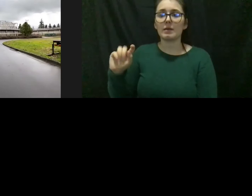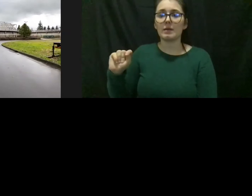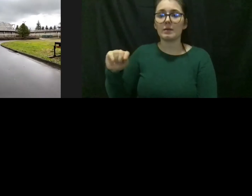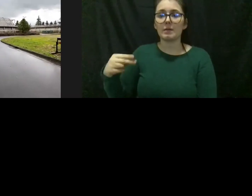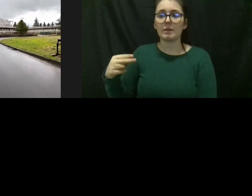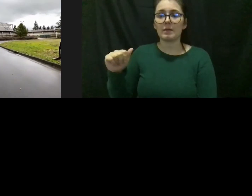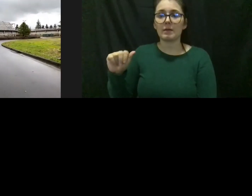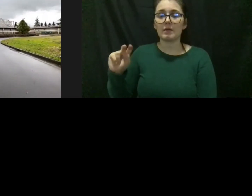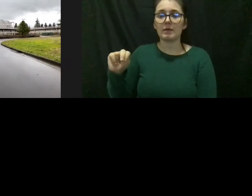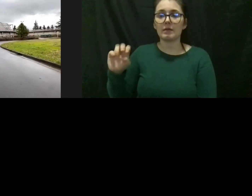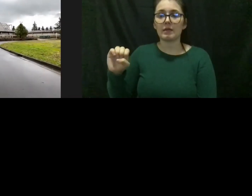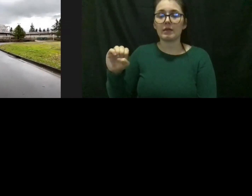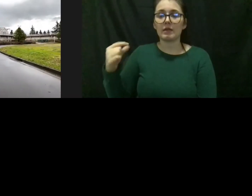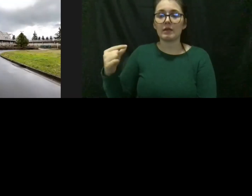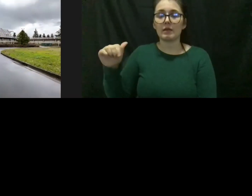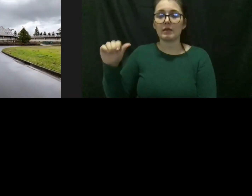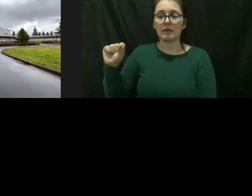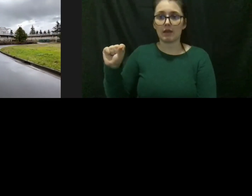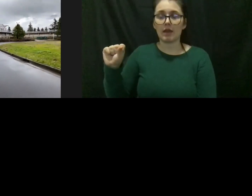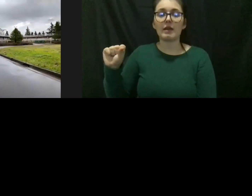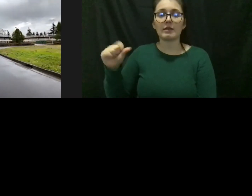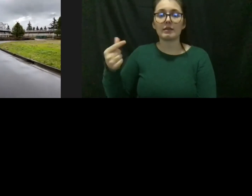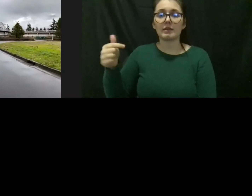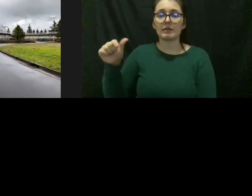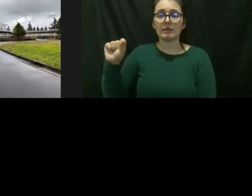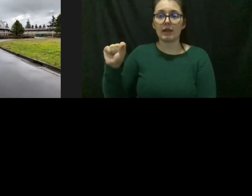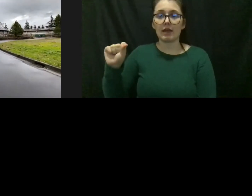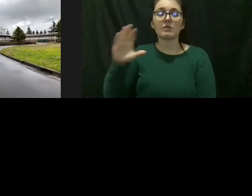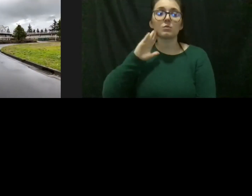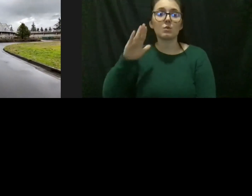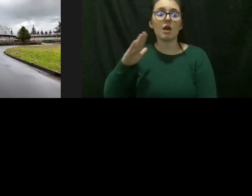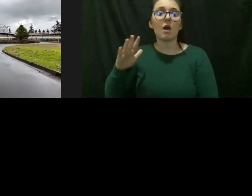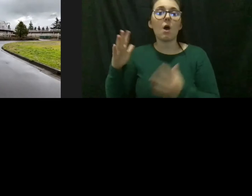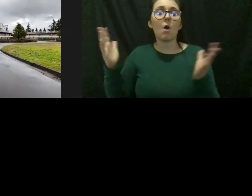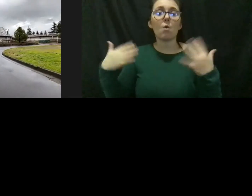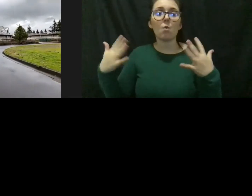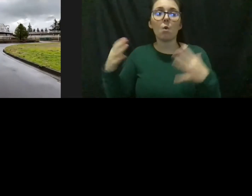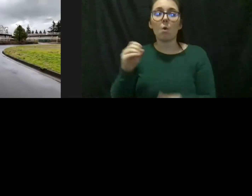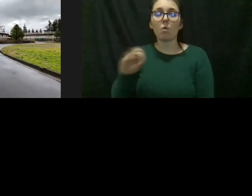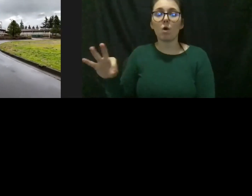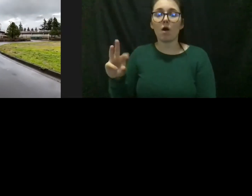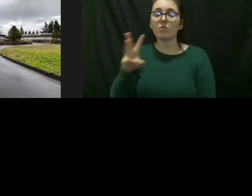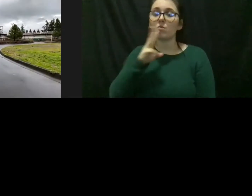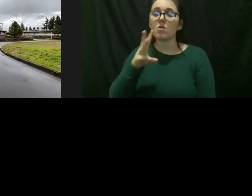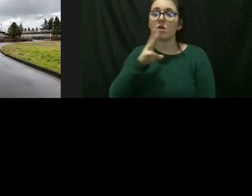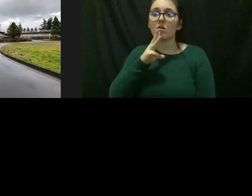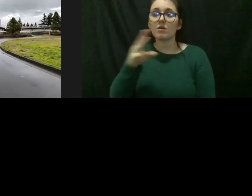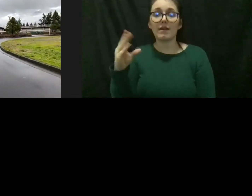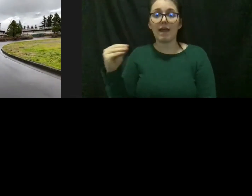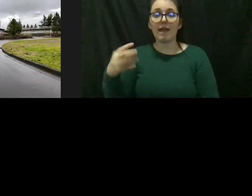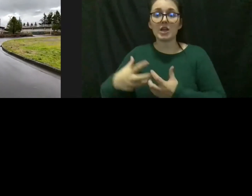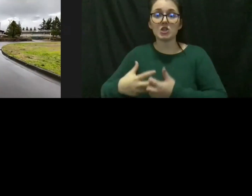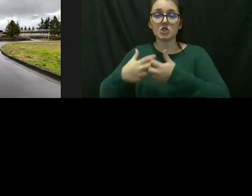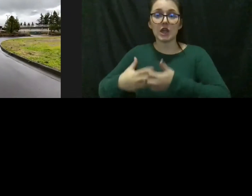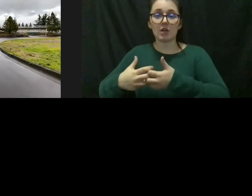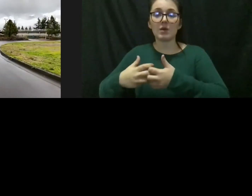and we'll actually pull the gas off the digesters, and then run that through a co-generator and create